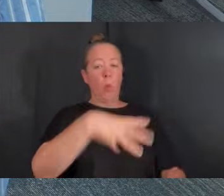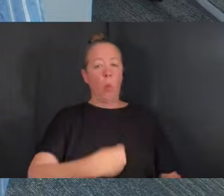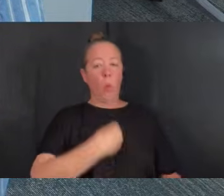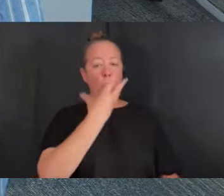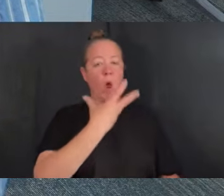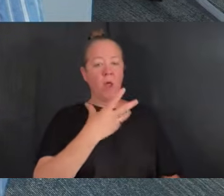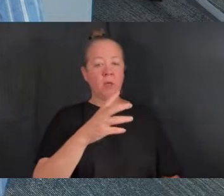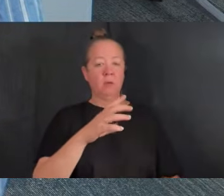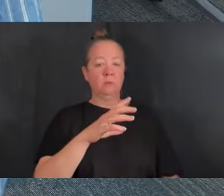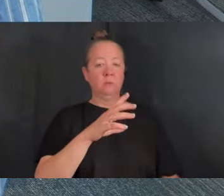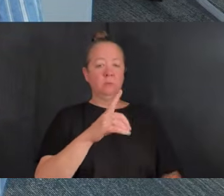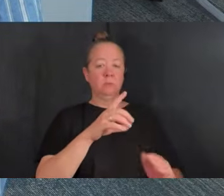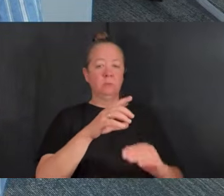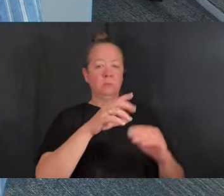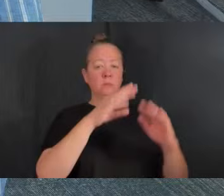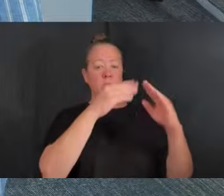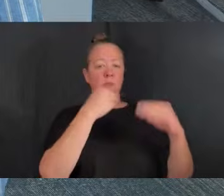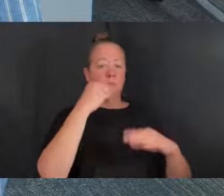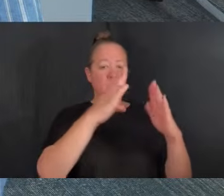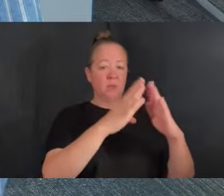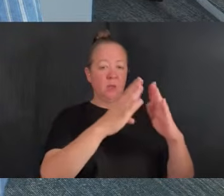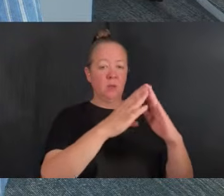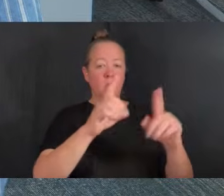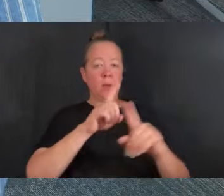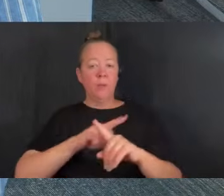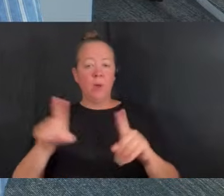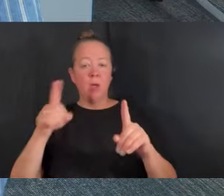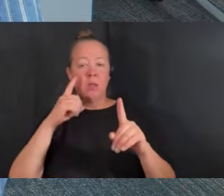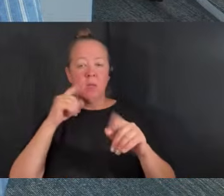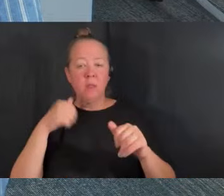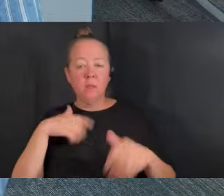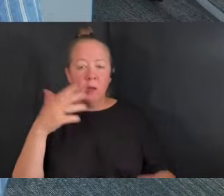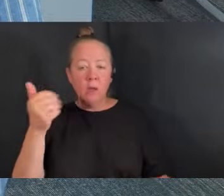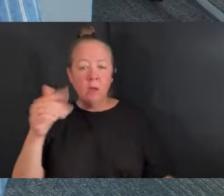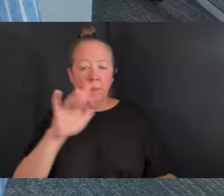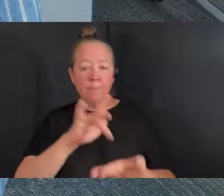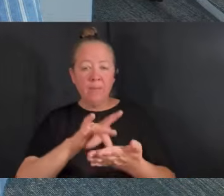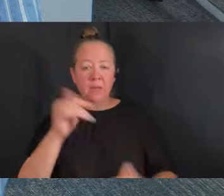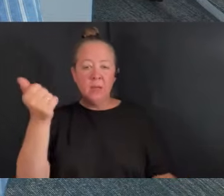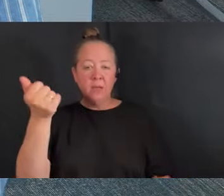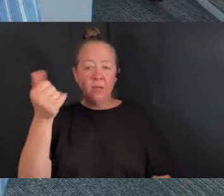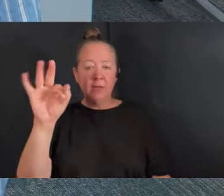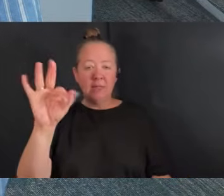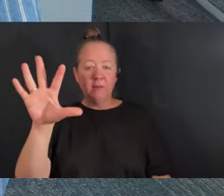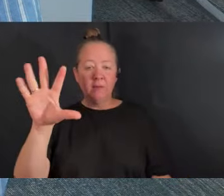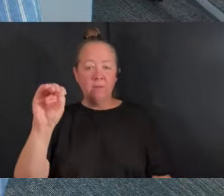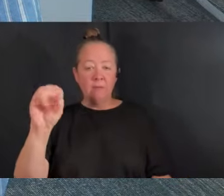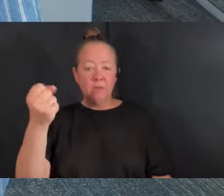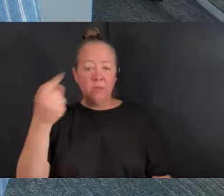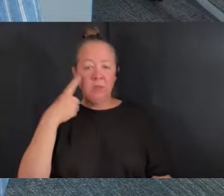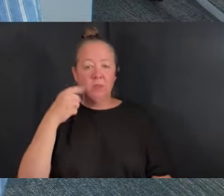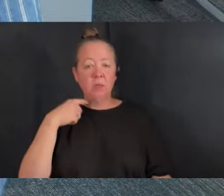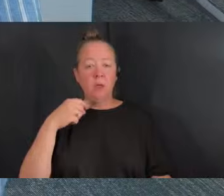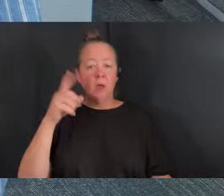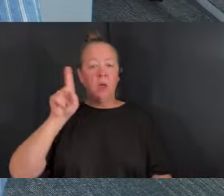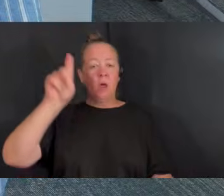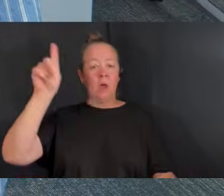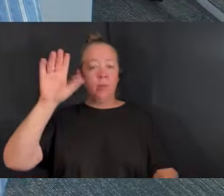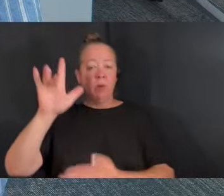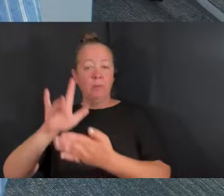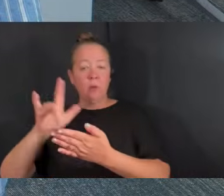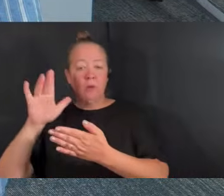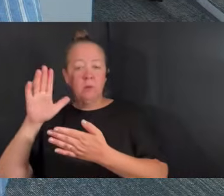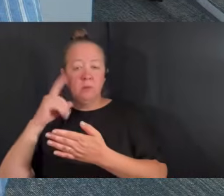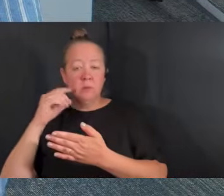mid-1950s, upper middle and professional class African-American homebuyers began to acquire property in Cheverly's 4th Ward. The 4th